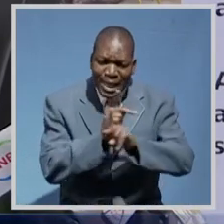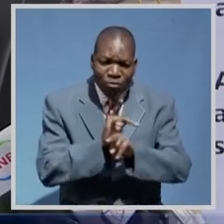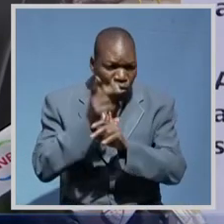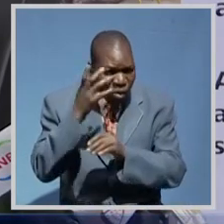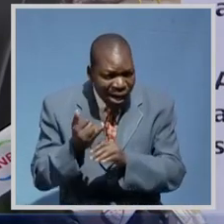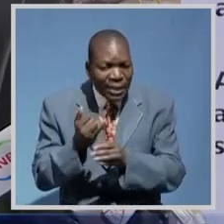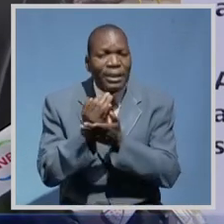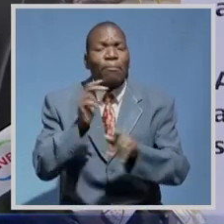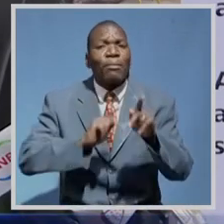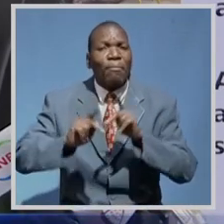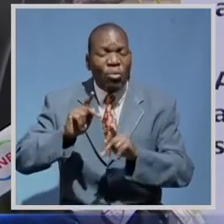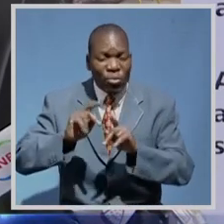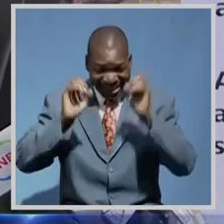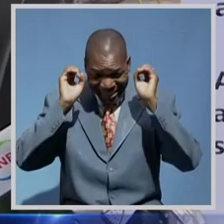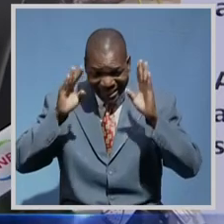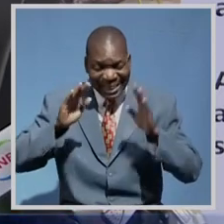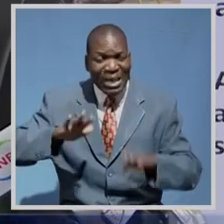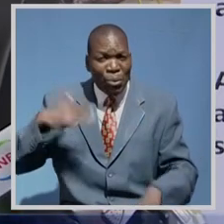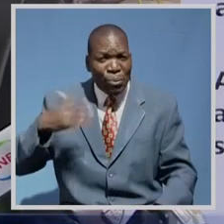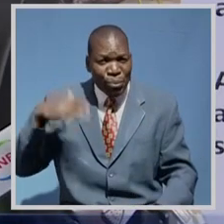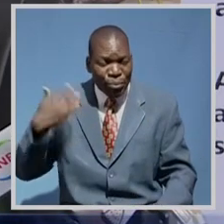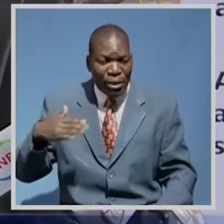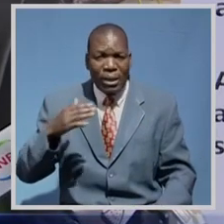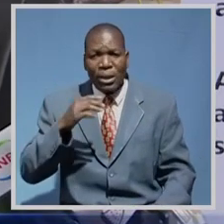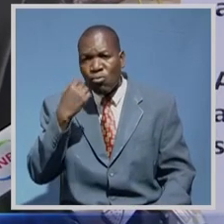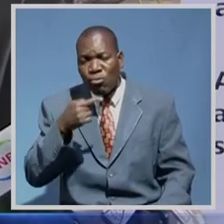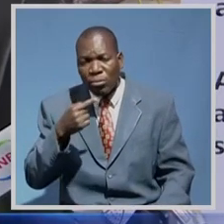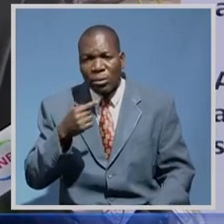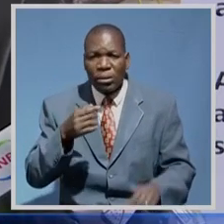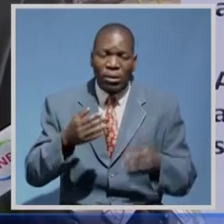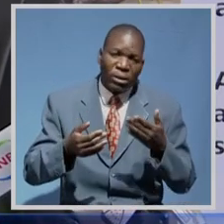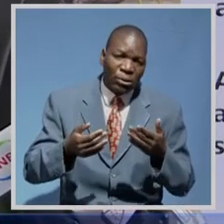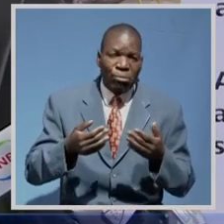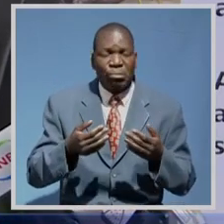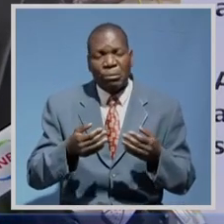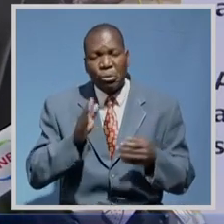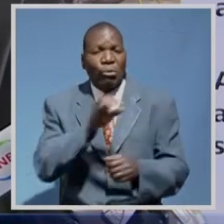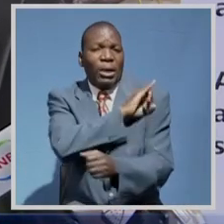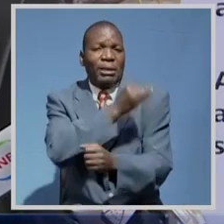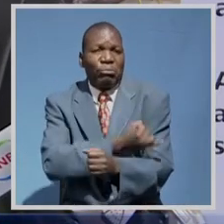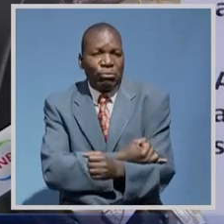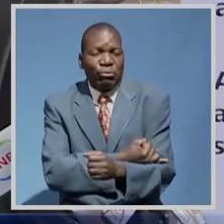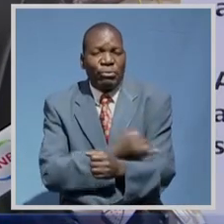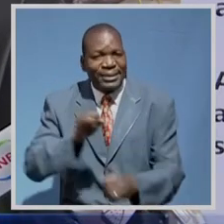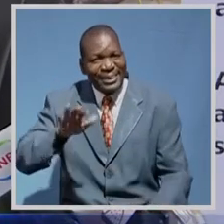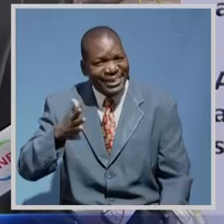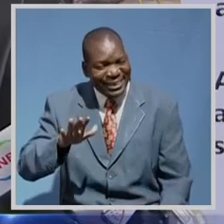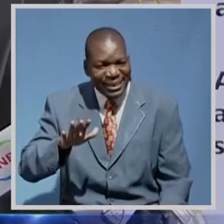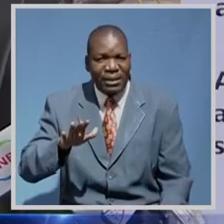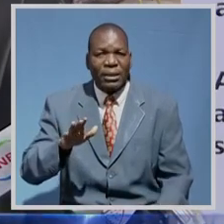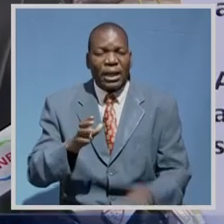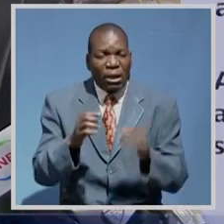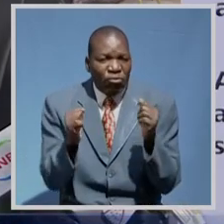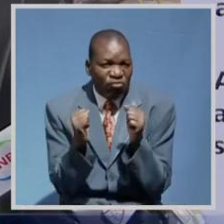people who are at highest risk are those who are immunocompromised. And with the cold